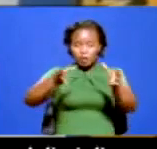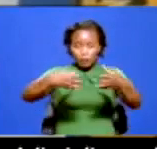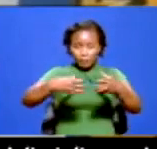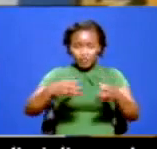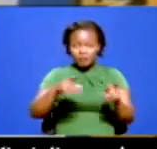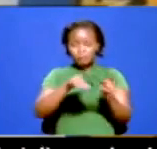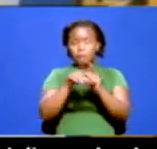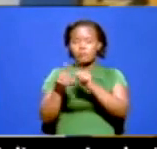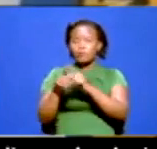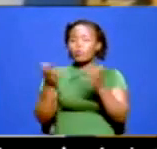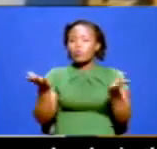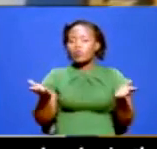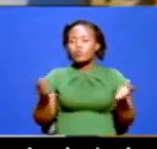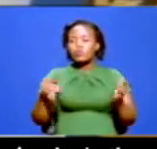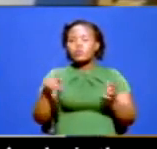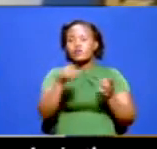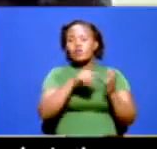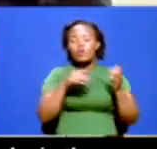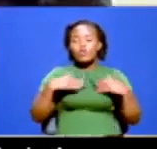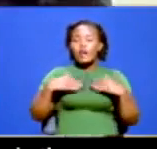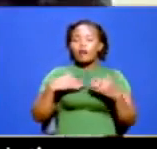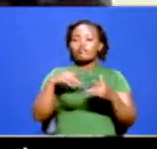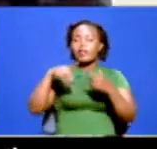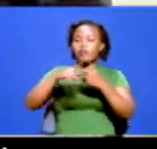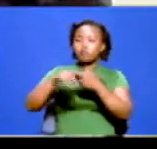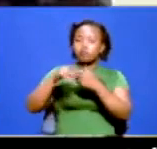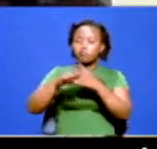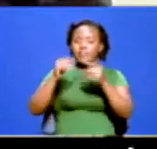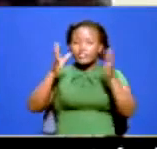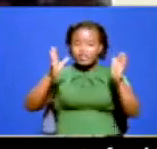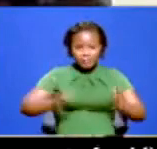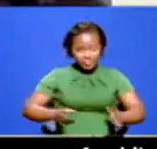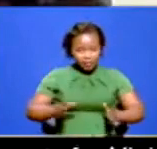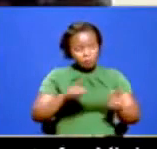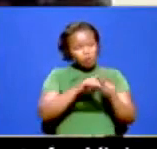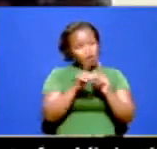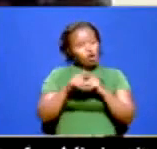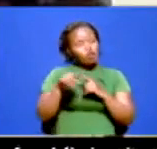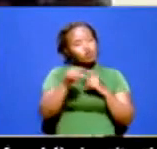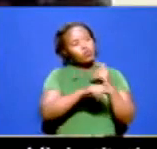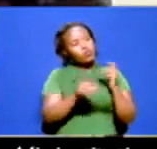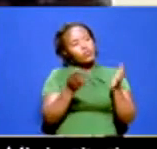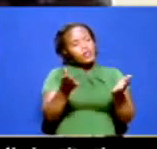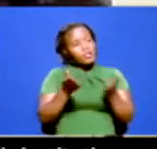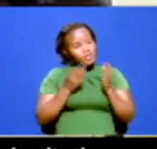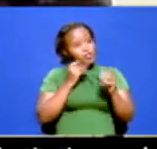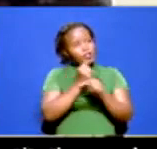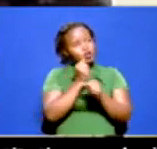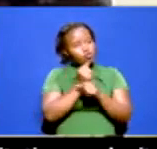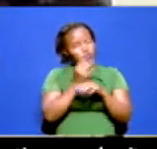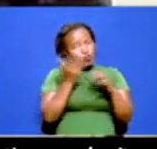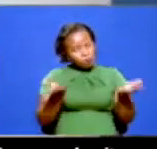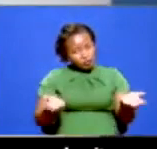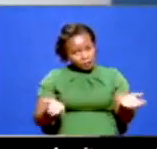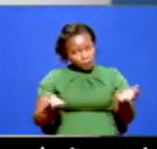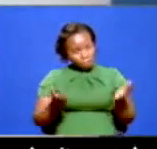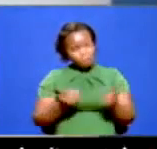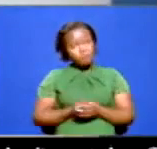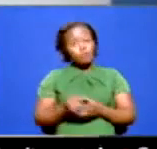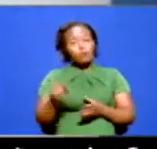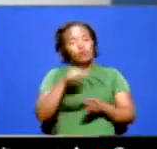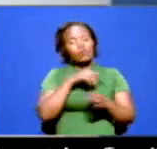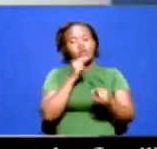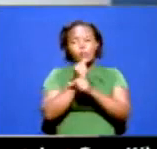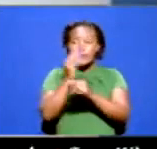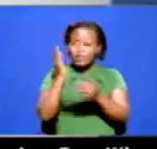Because we have these engineers, and what we needed to do is to ensure that we are able to undertake